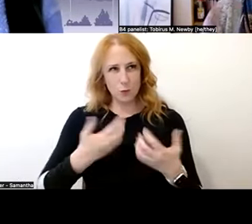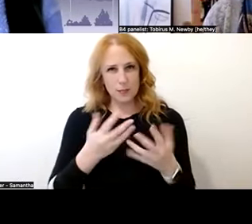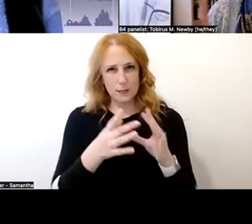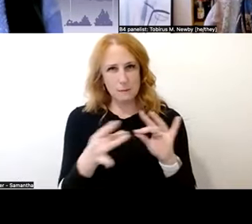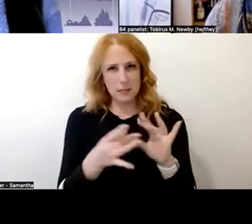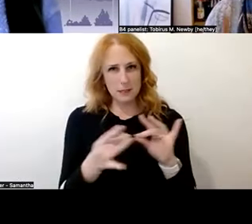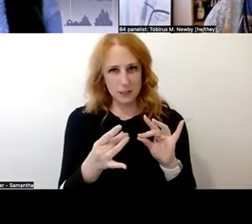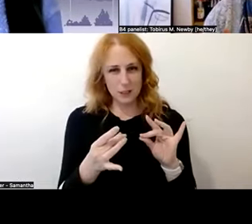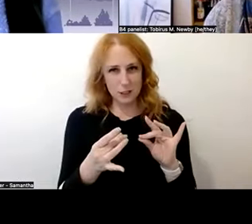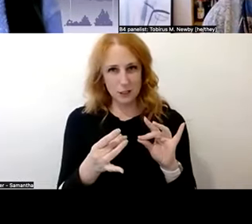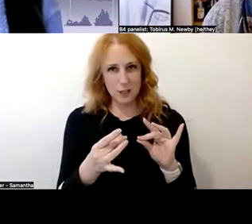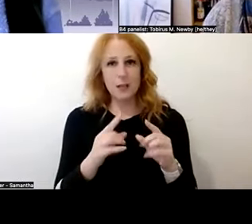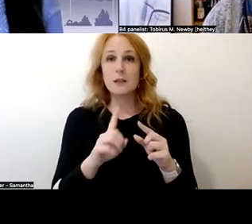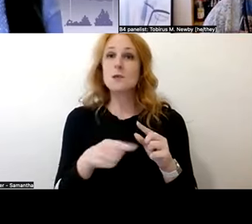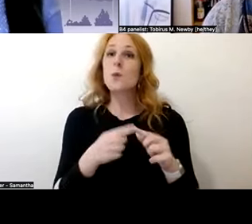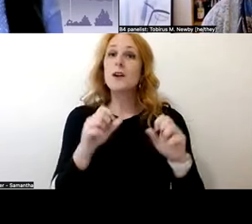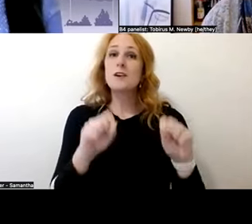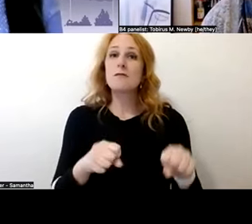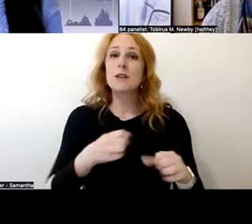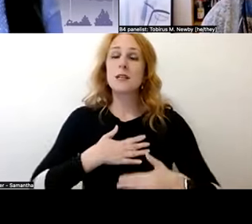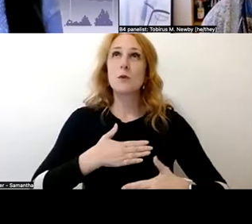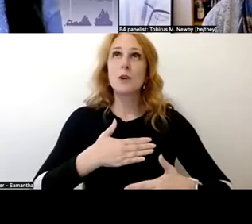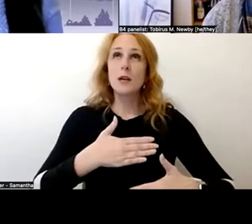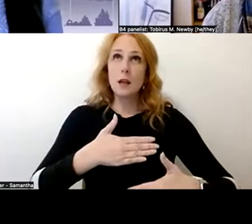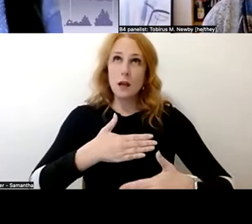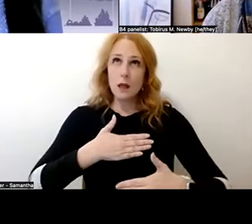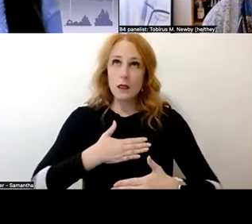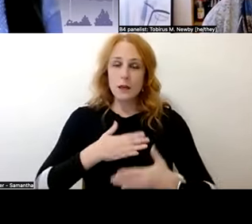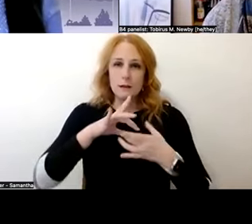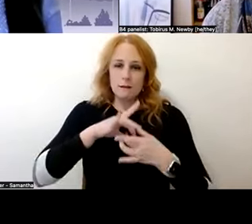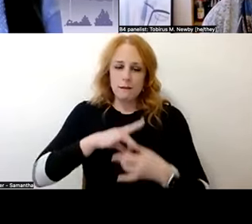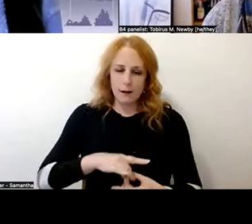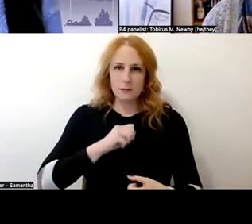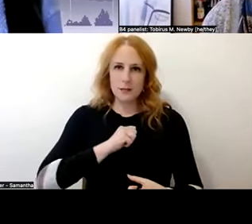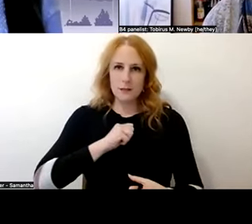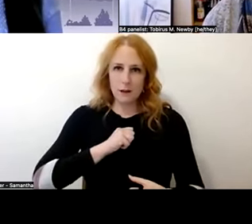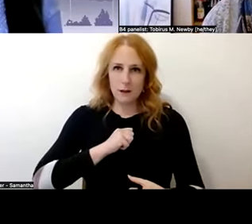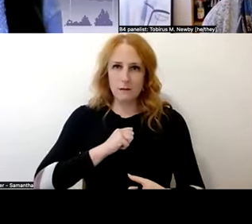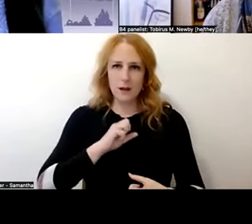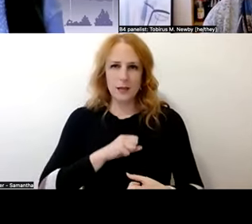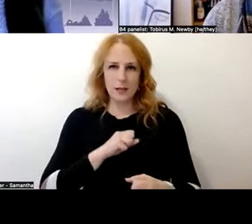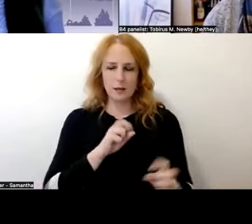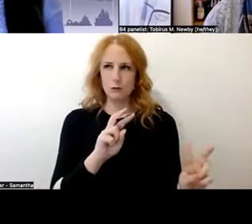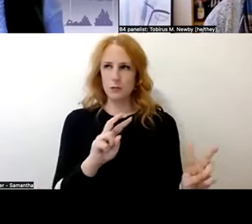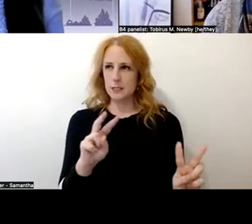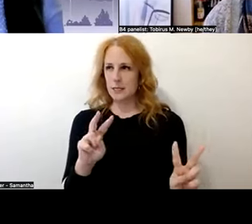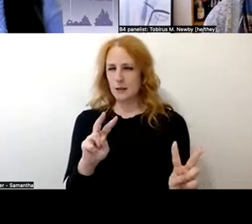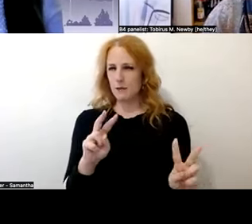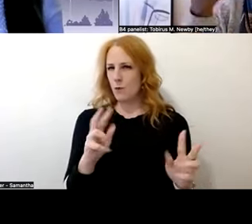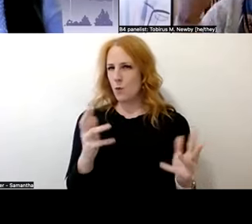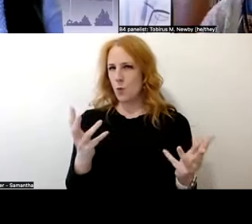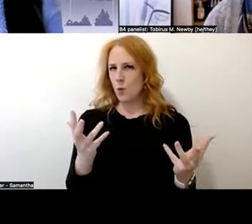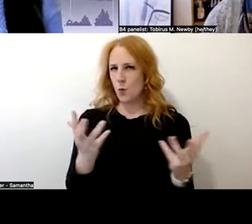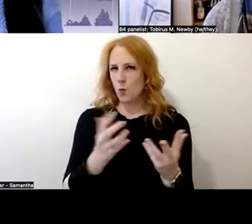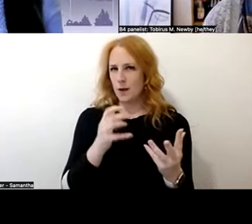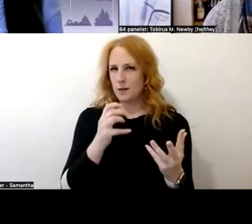what do I perceive around me that is not safe? What are some of the things that I am told, even on this campus, are for my safety, but